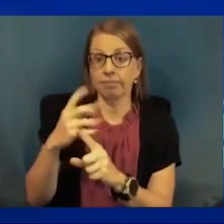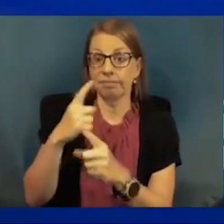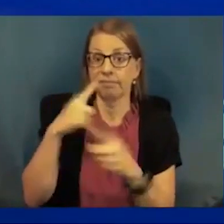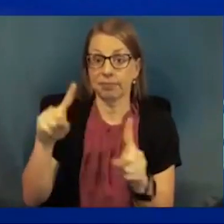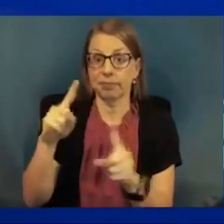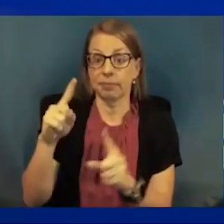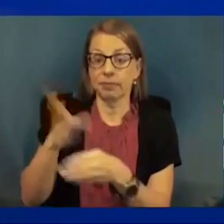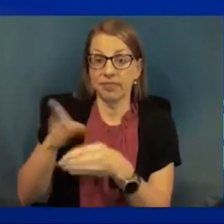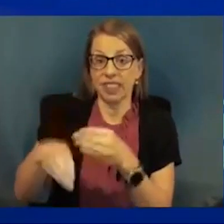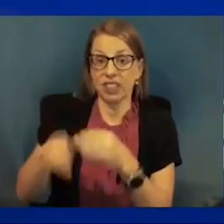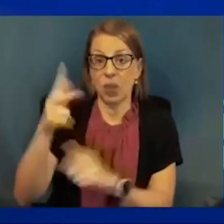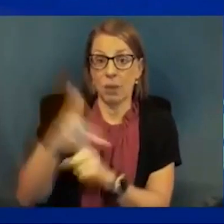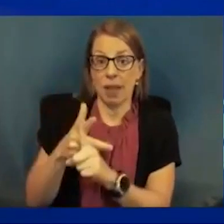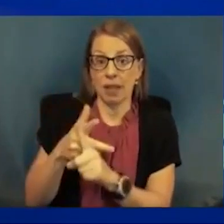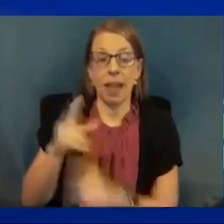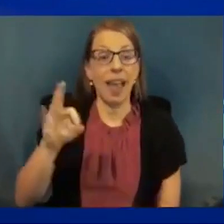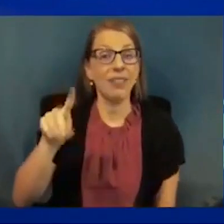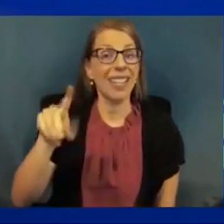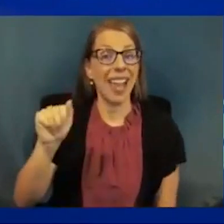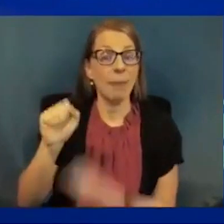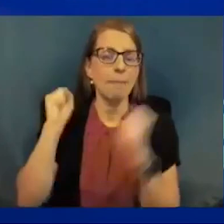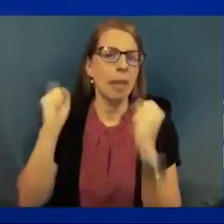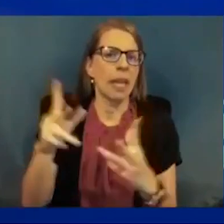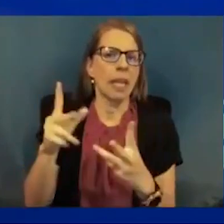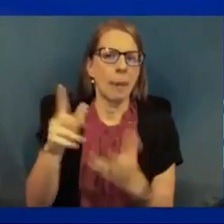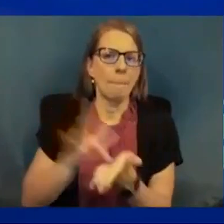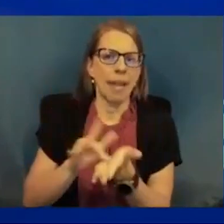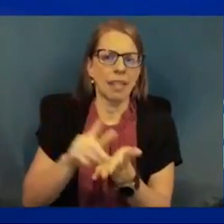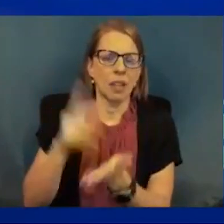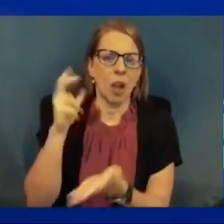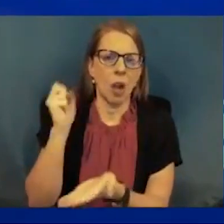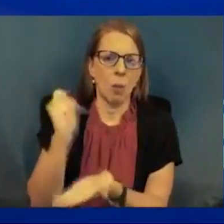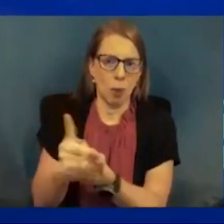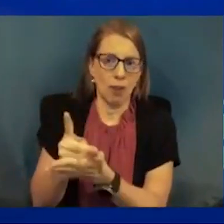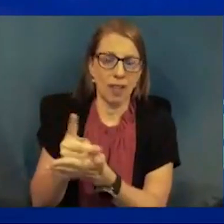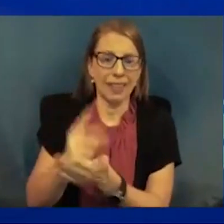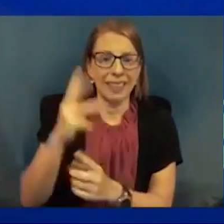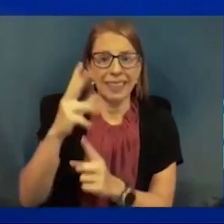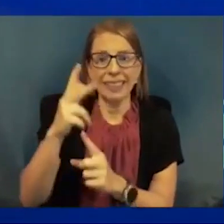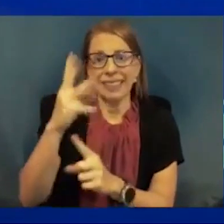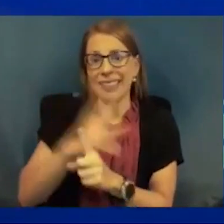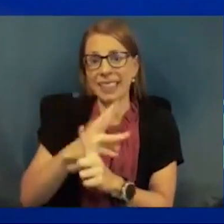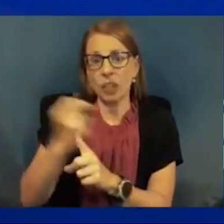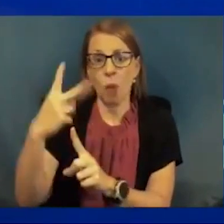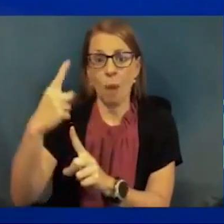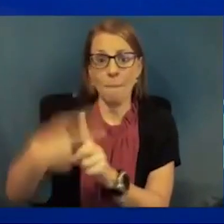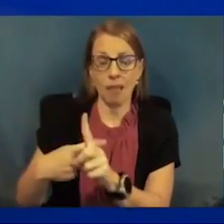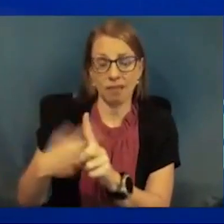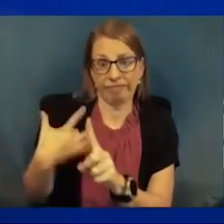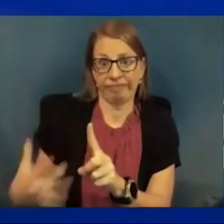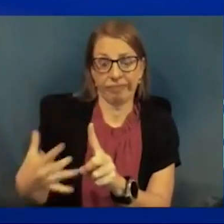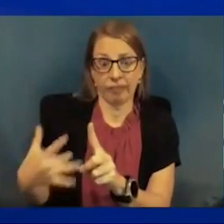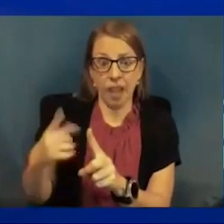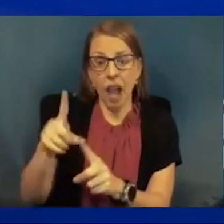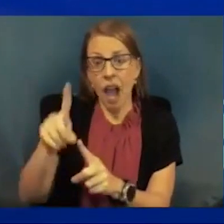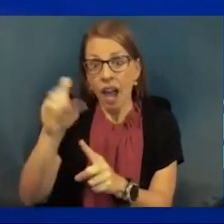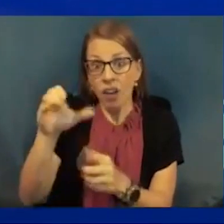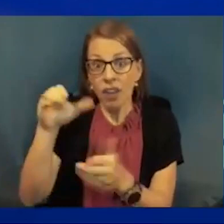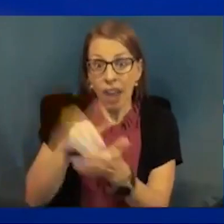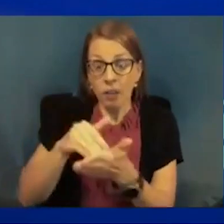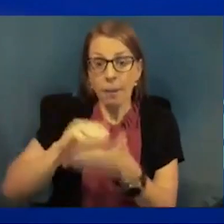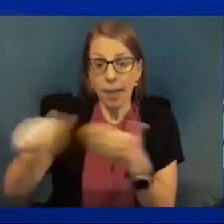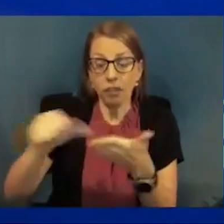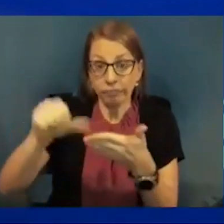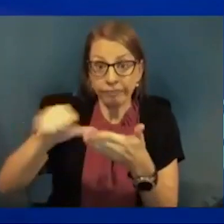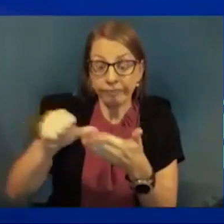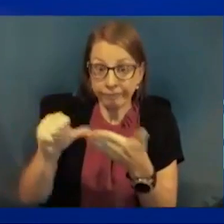is such, they have so many drug approvals they have to go through, that it takes 6 to 12 months to go through. And again, most drugs have about 100,000 pages of information they submit. So this